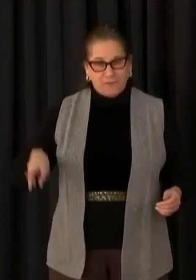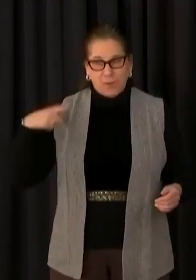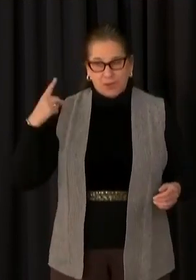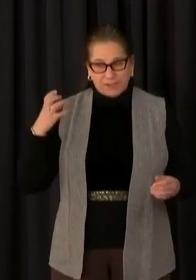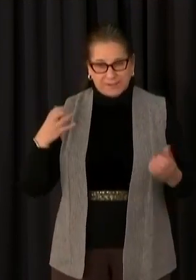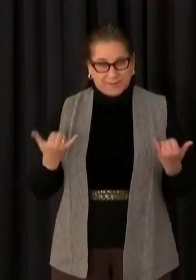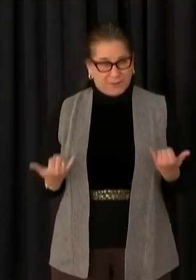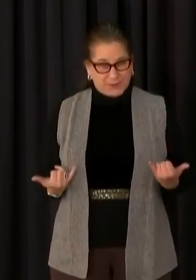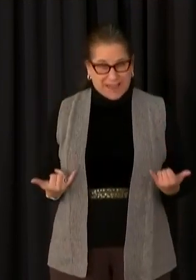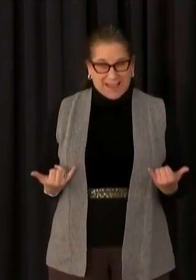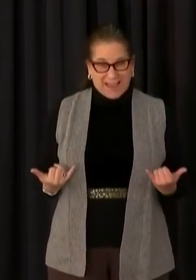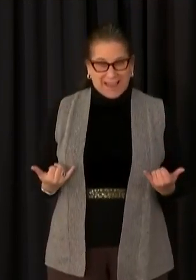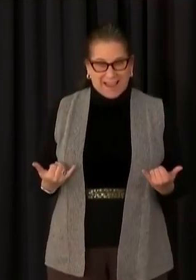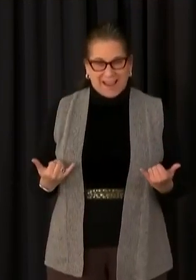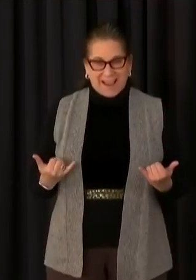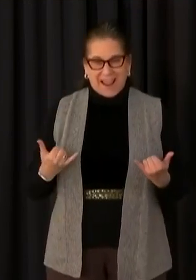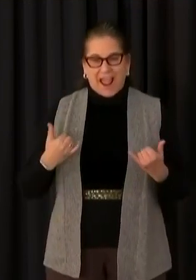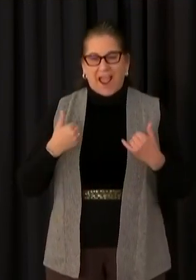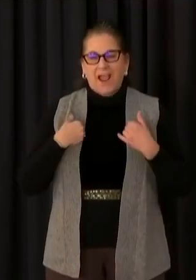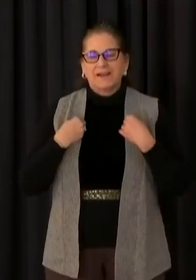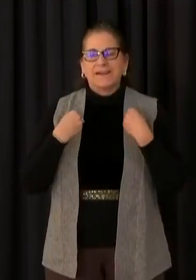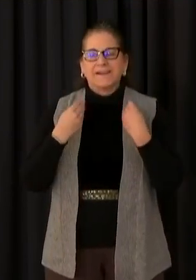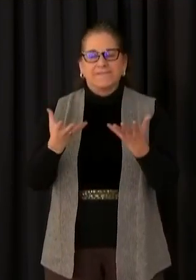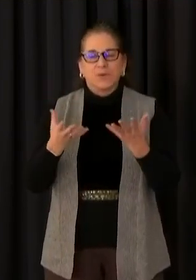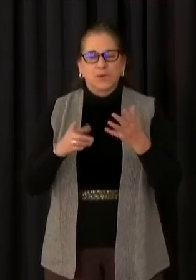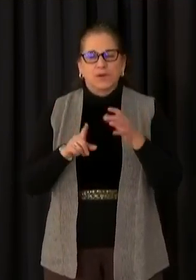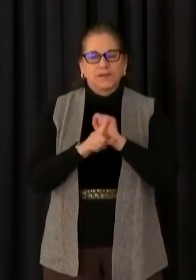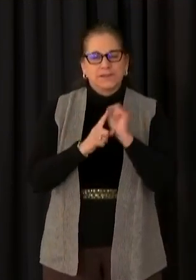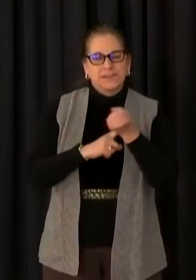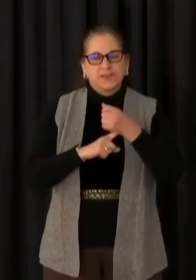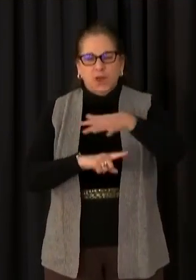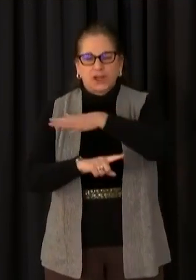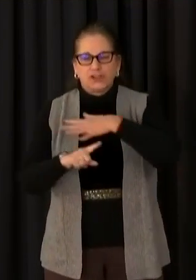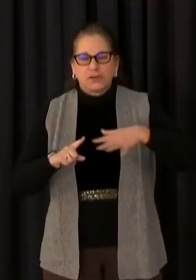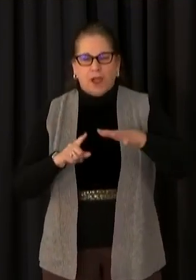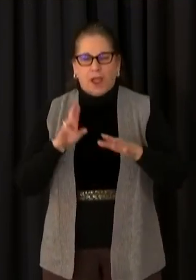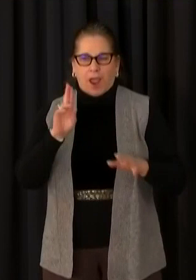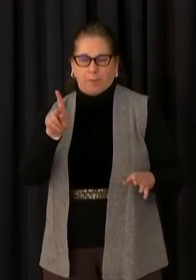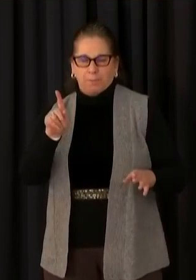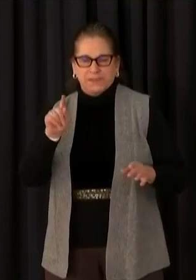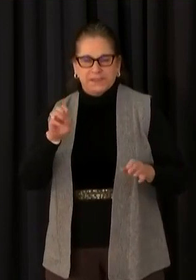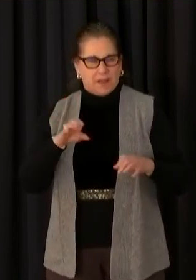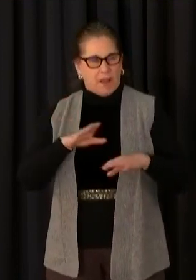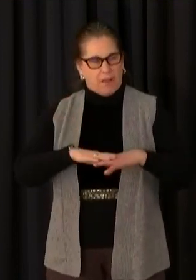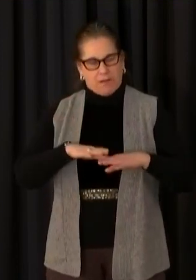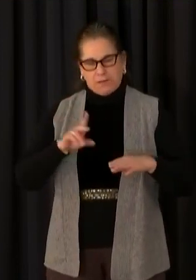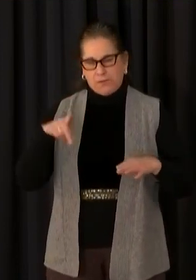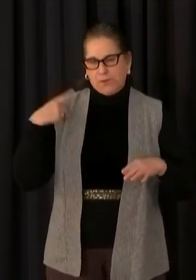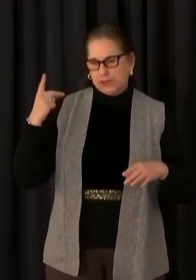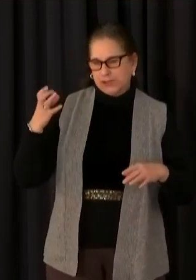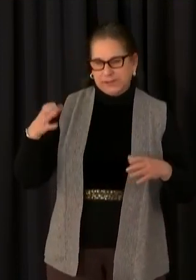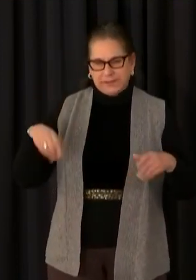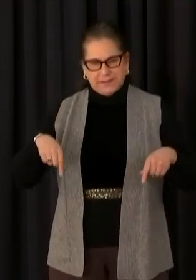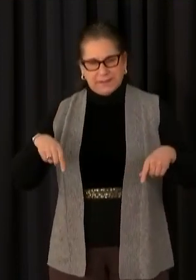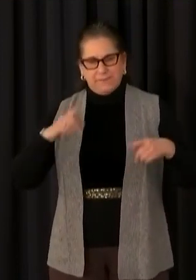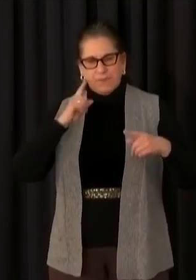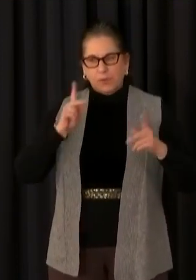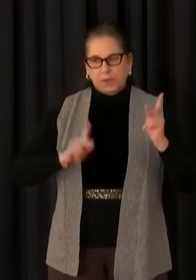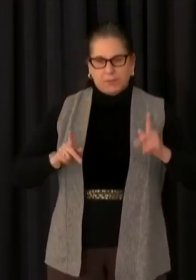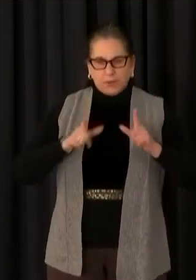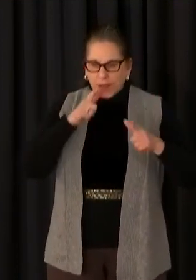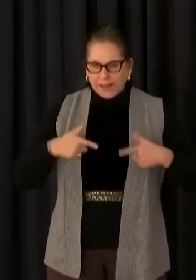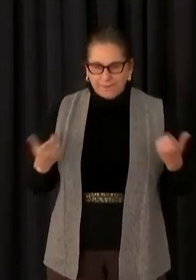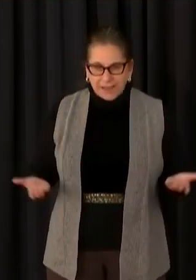am providing a situational update to the residents of the District of Columbia on two important topics: